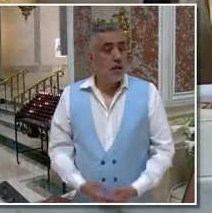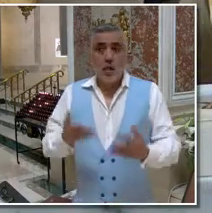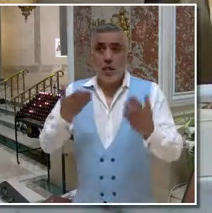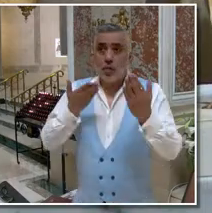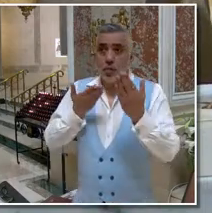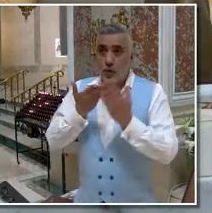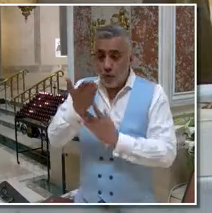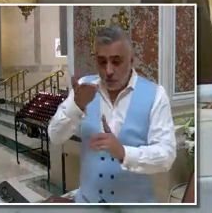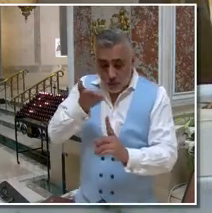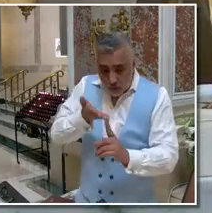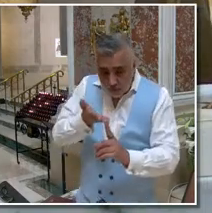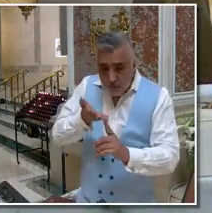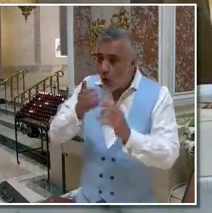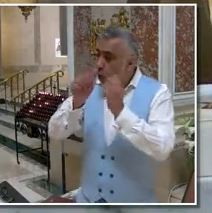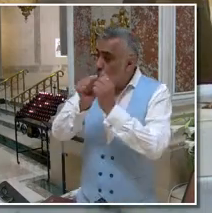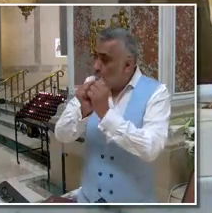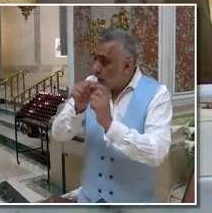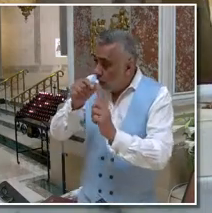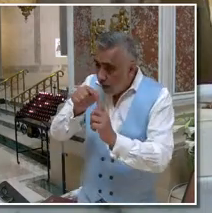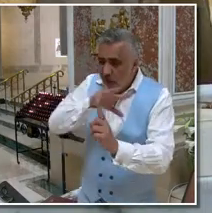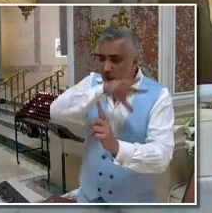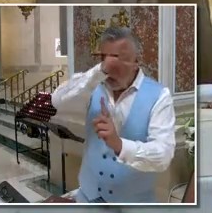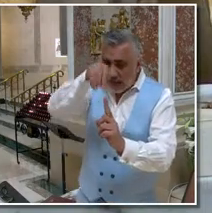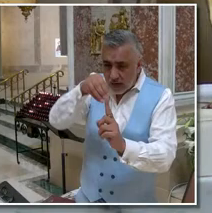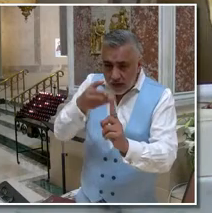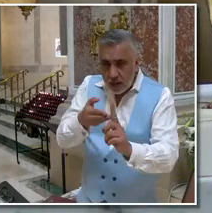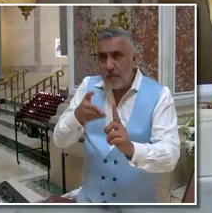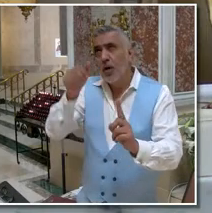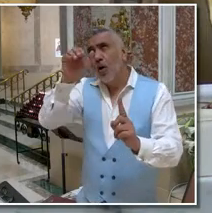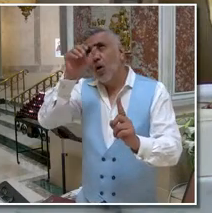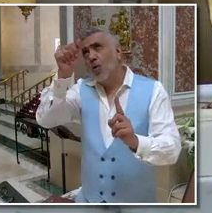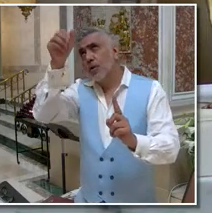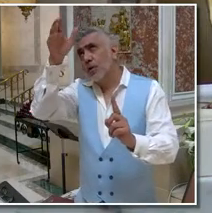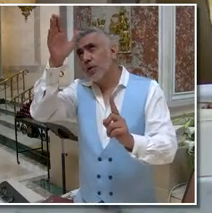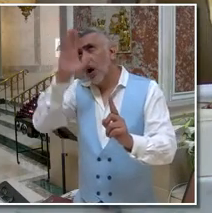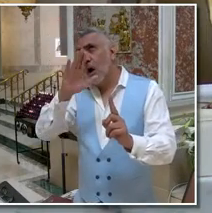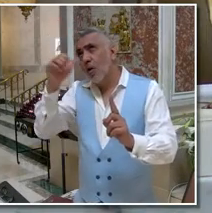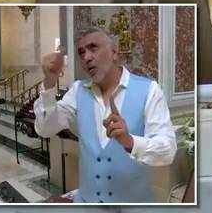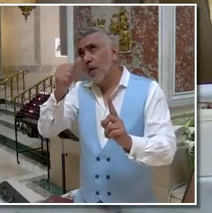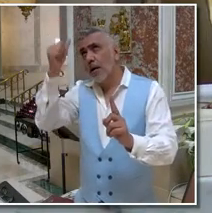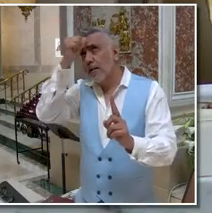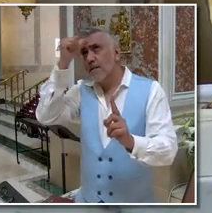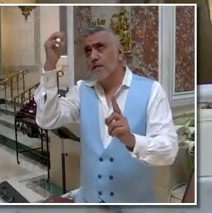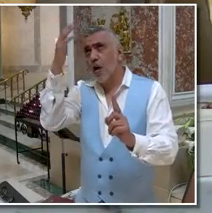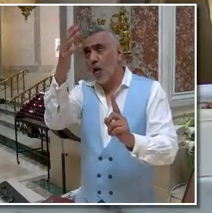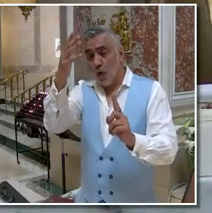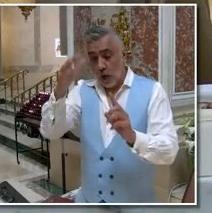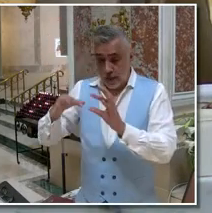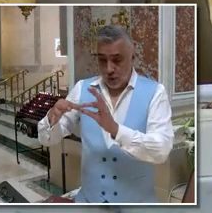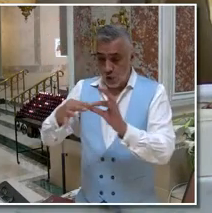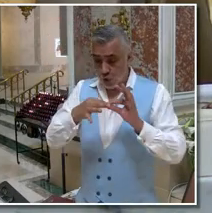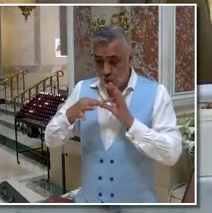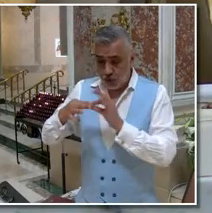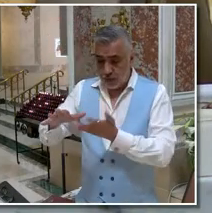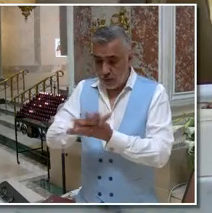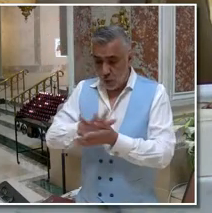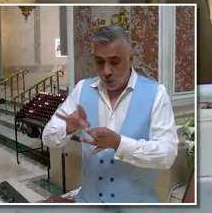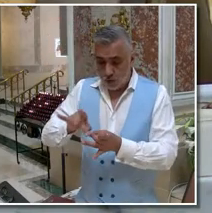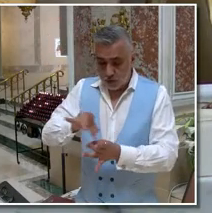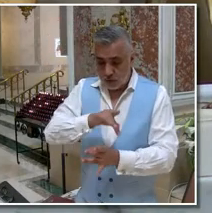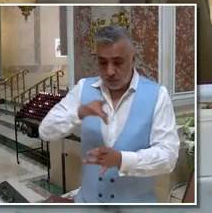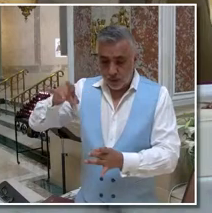Through him, and with him, and in him, O God, Almighty Father, in the unity of the Holy